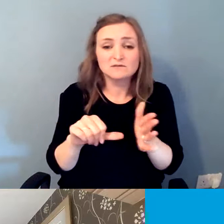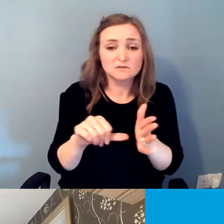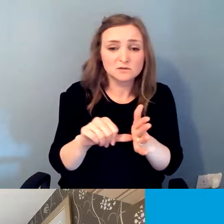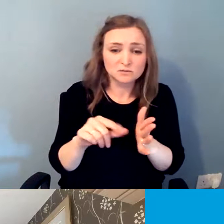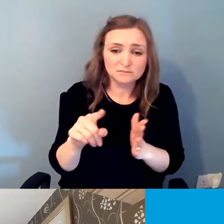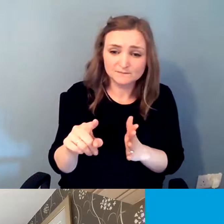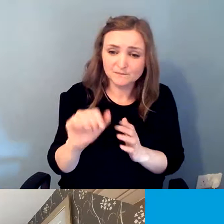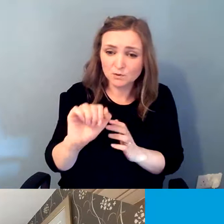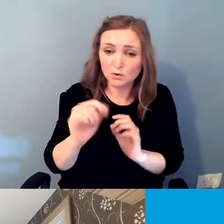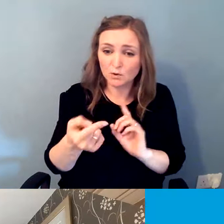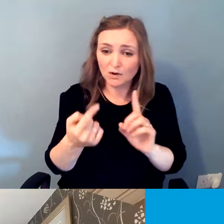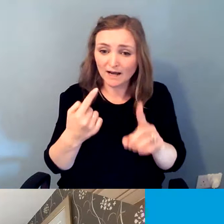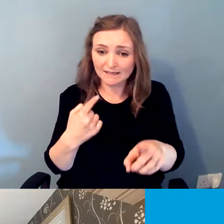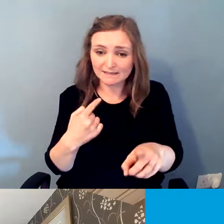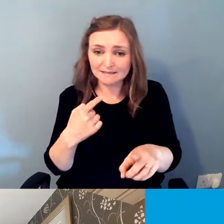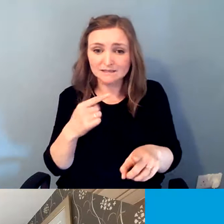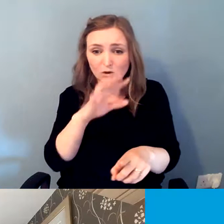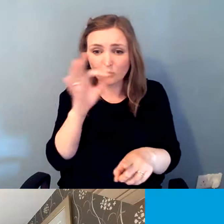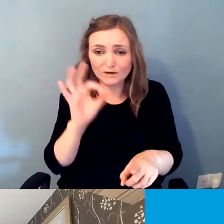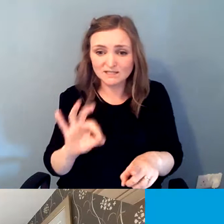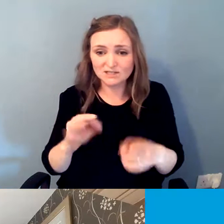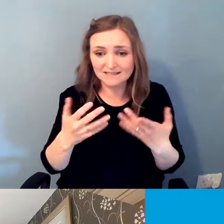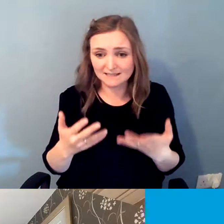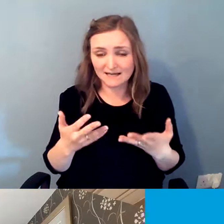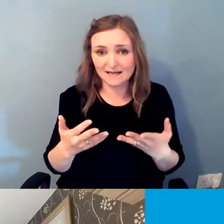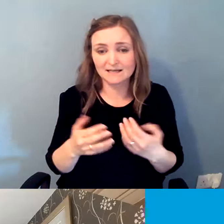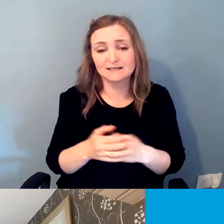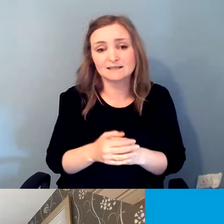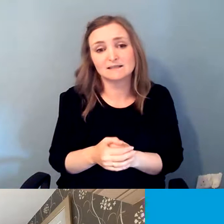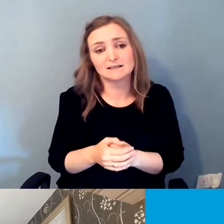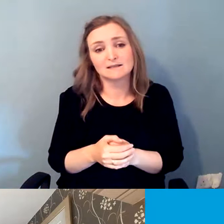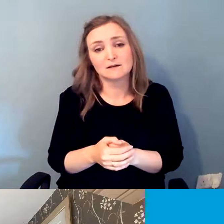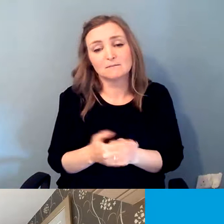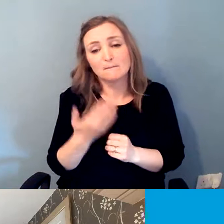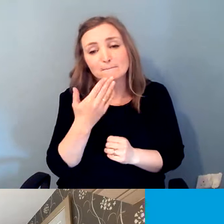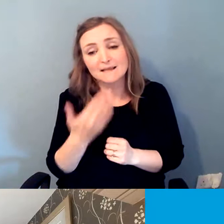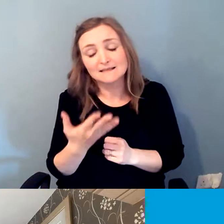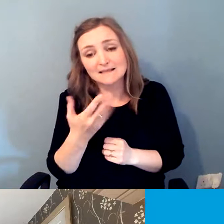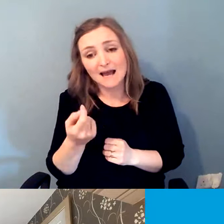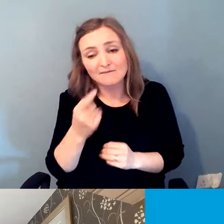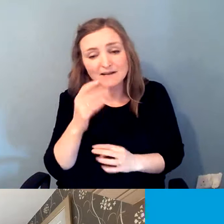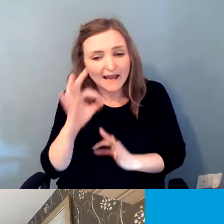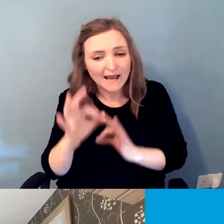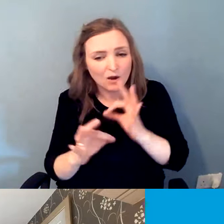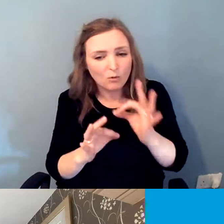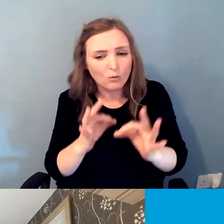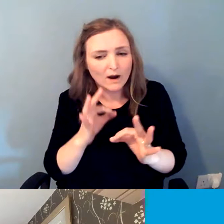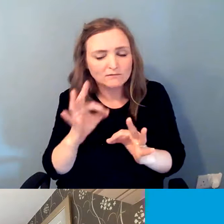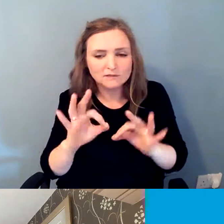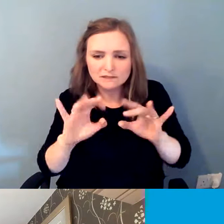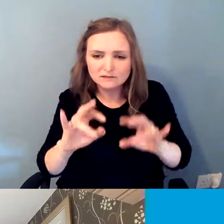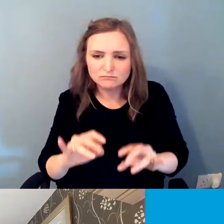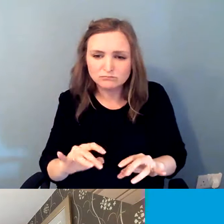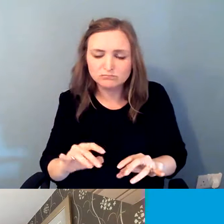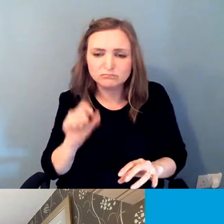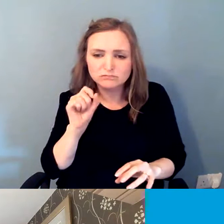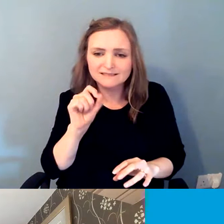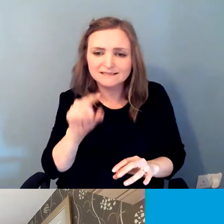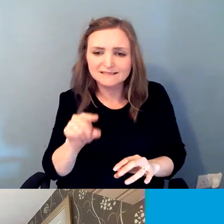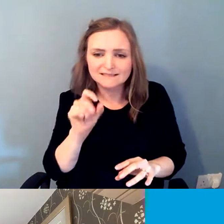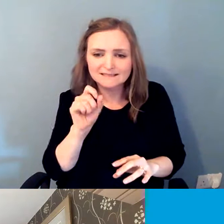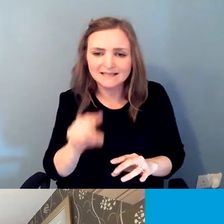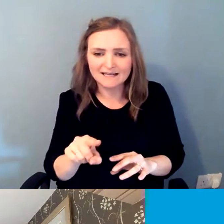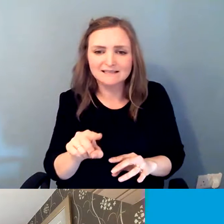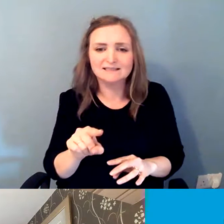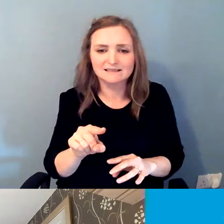that you've raised today. But please use the inquiries line so that we can try to get to the bottom of it. But it is a national